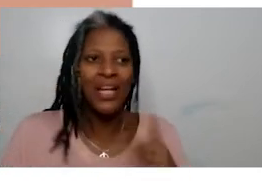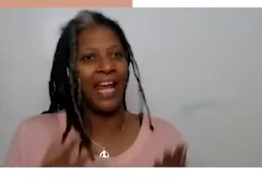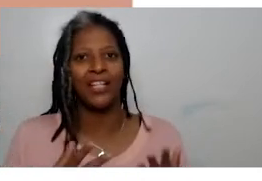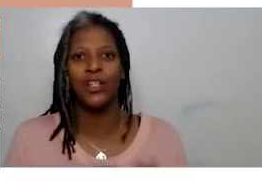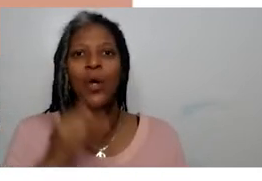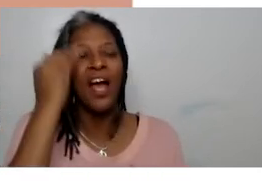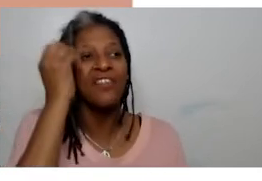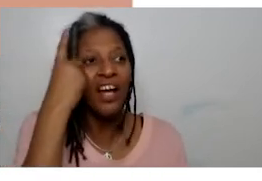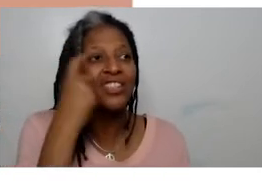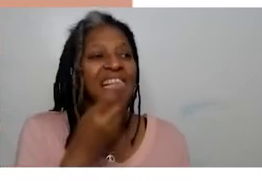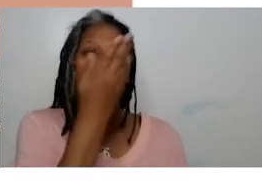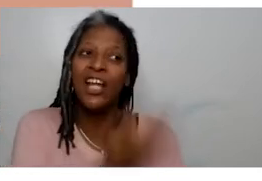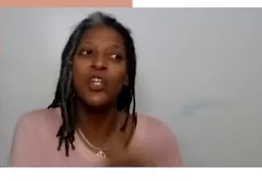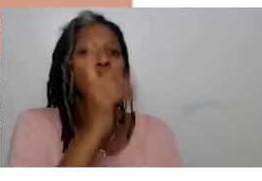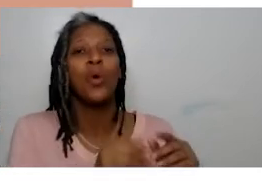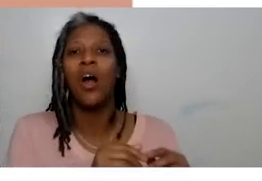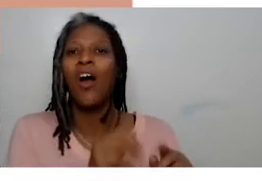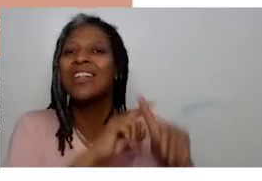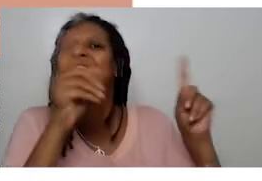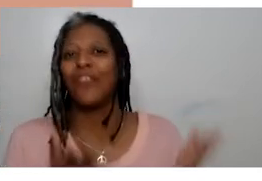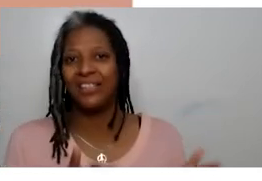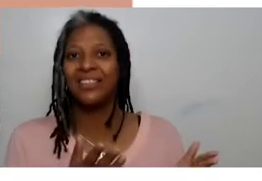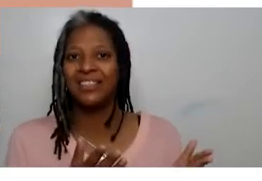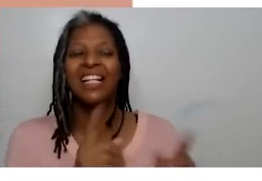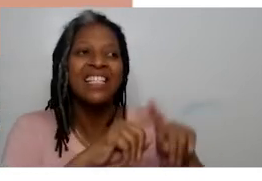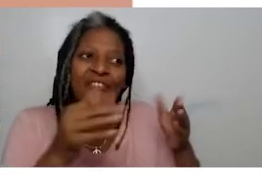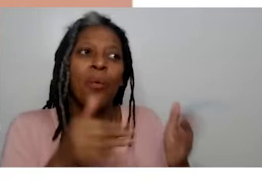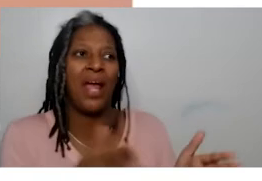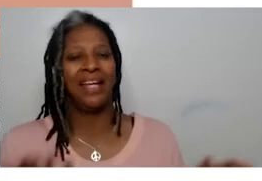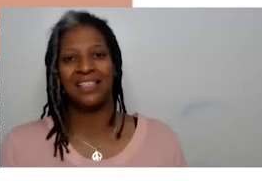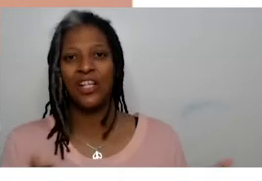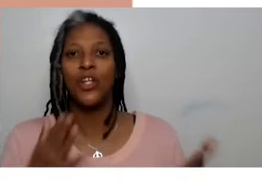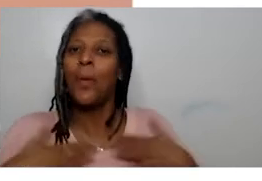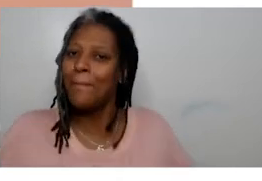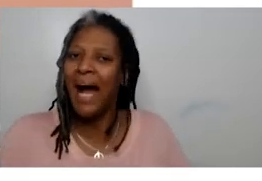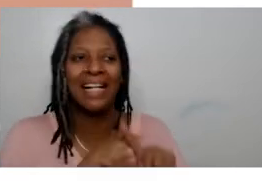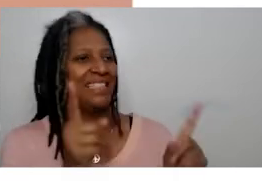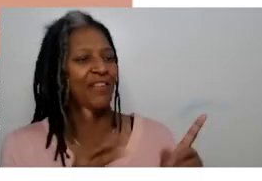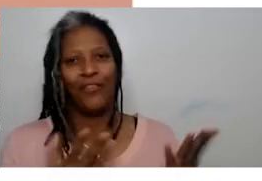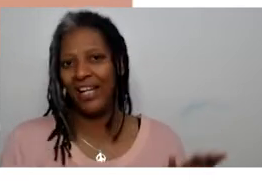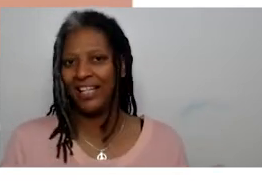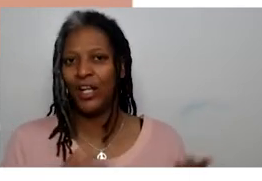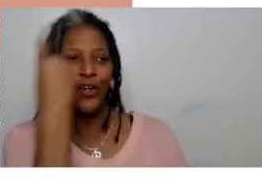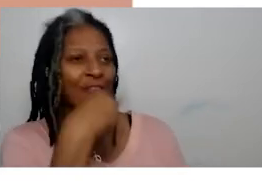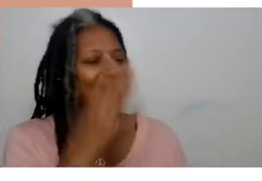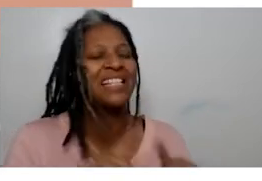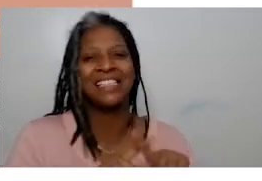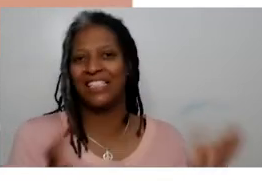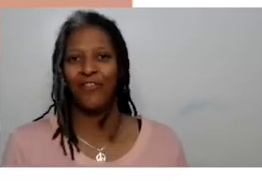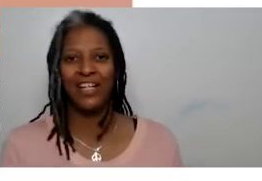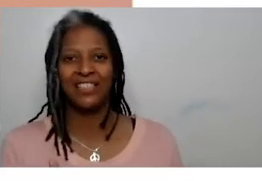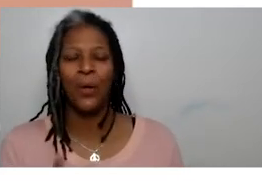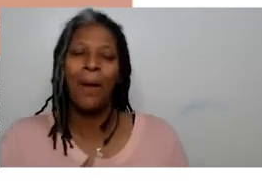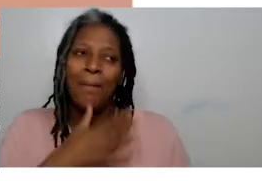you are not the same. And so in that video, right, like sometimes it can be a very like, not saying